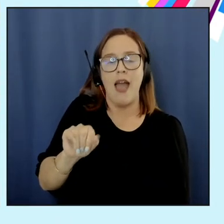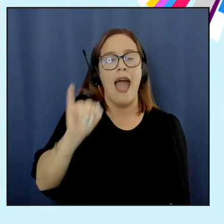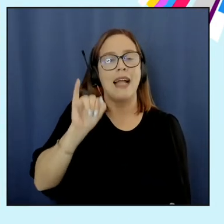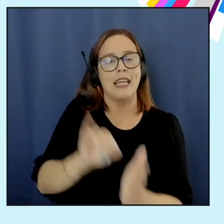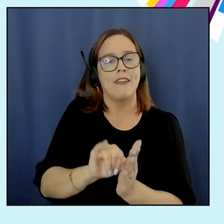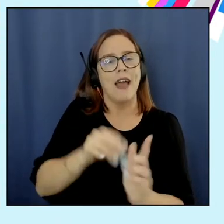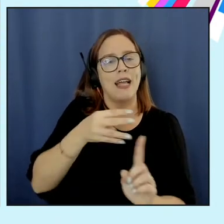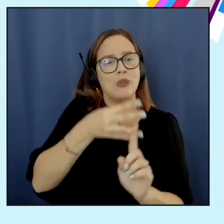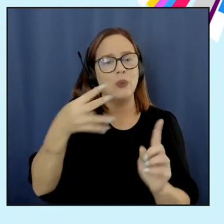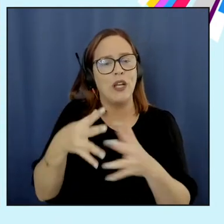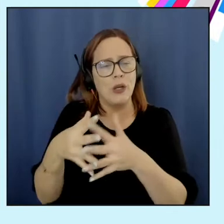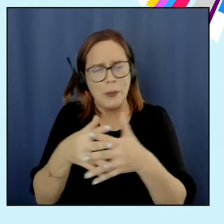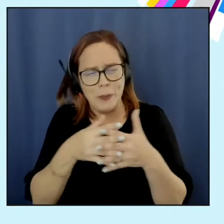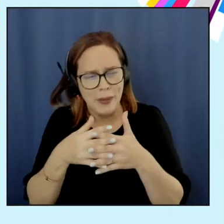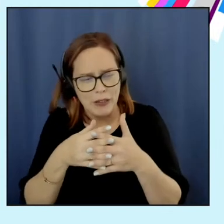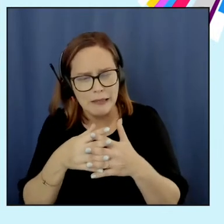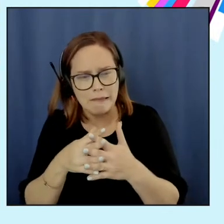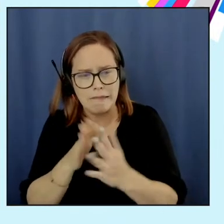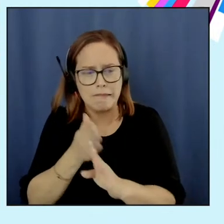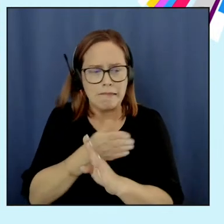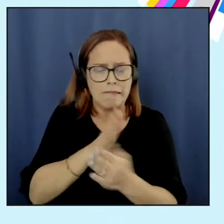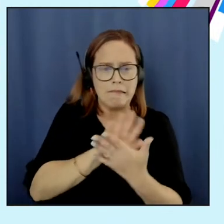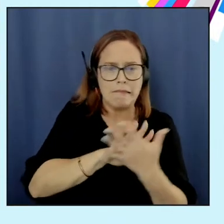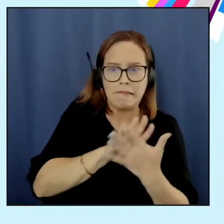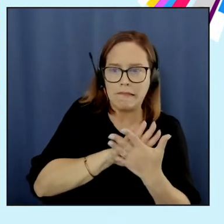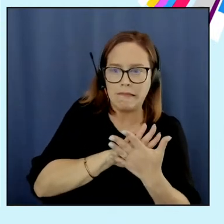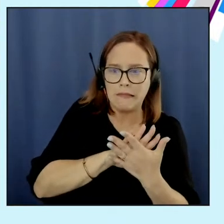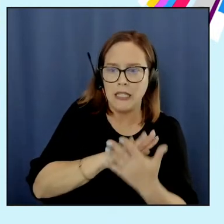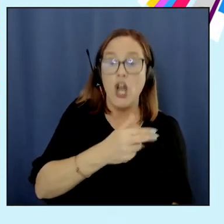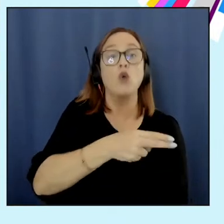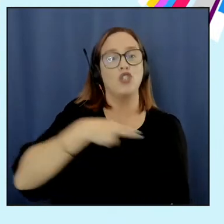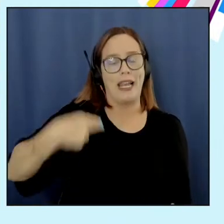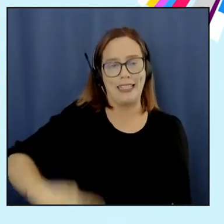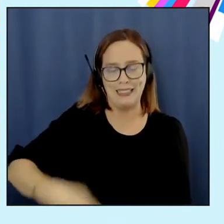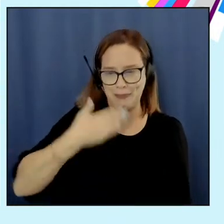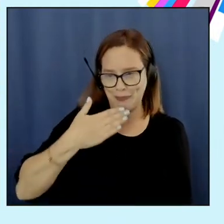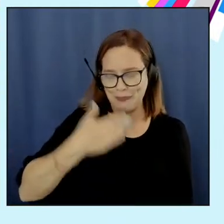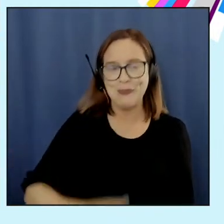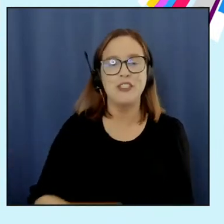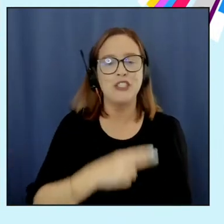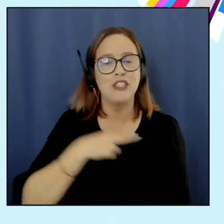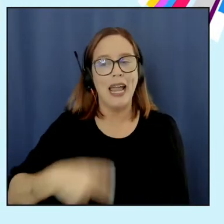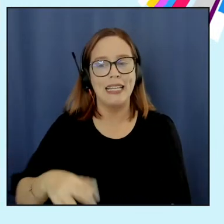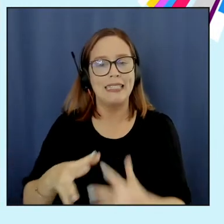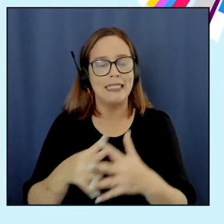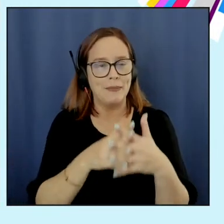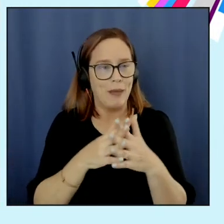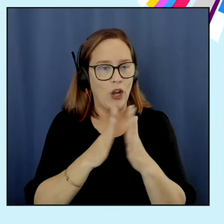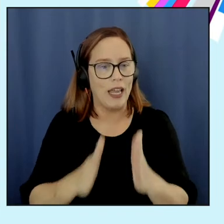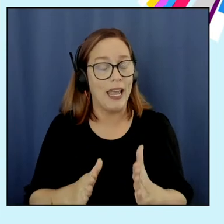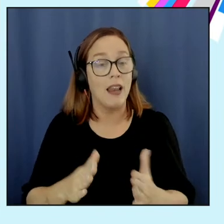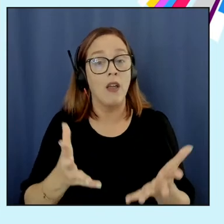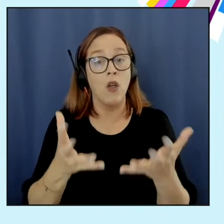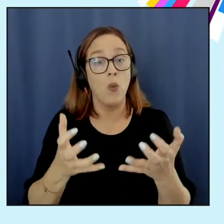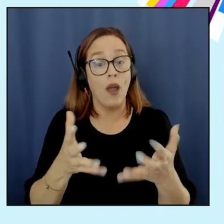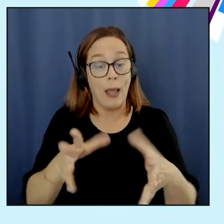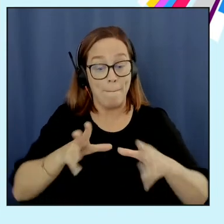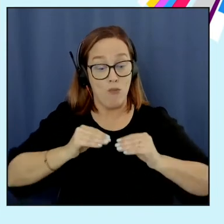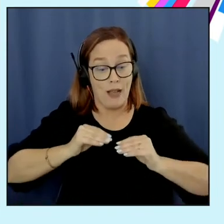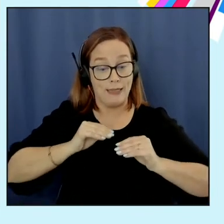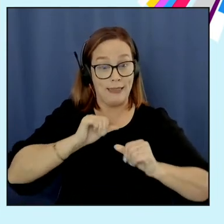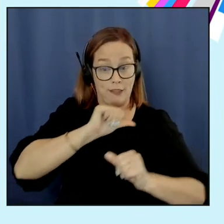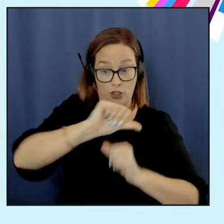Borders means to me is being able to authentically be ourselves, to embrace our identities and find connection, community,